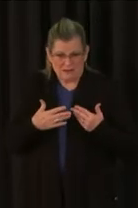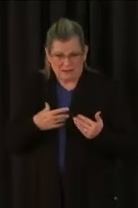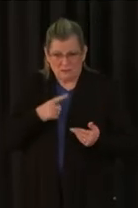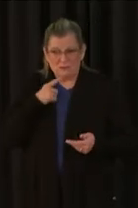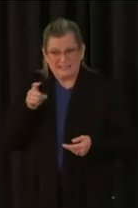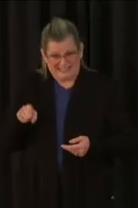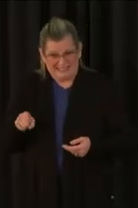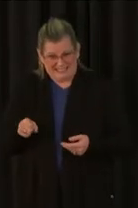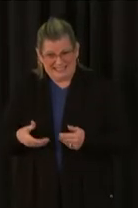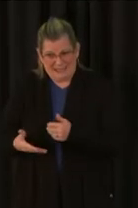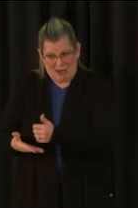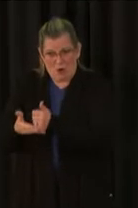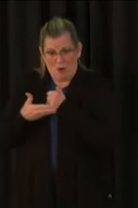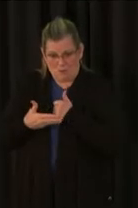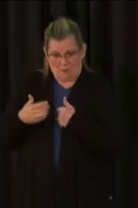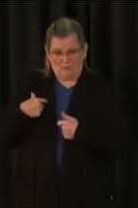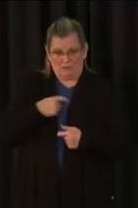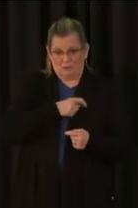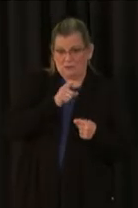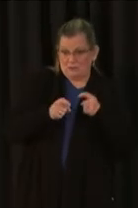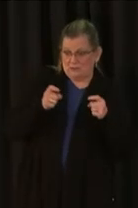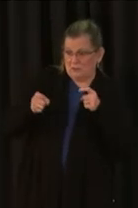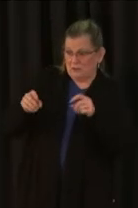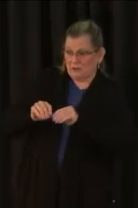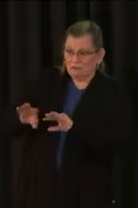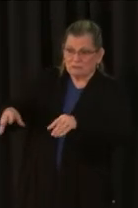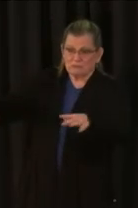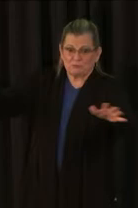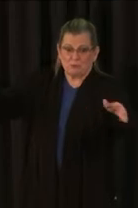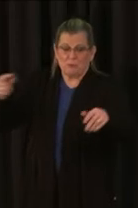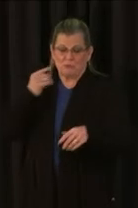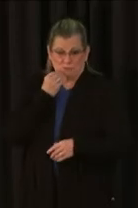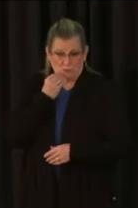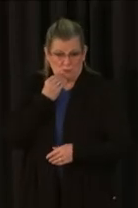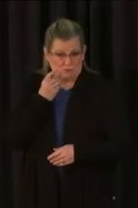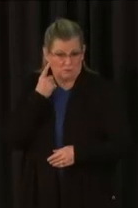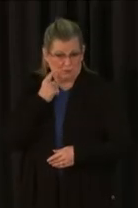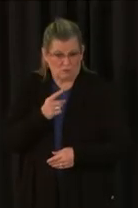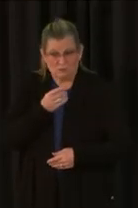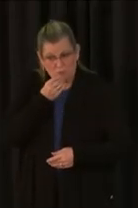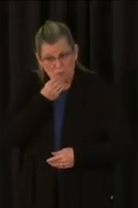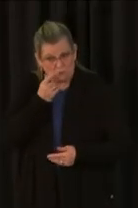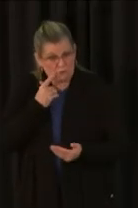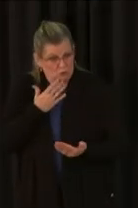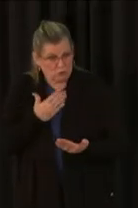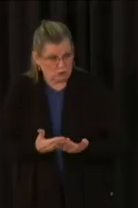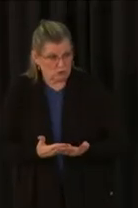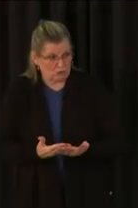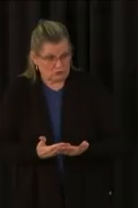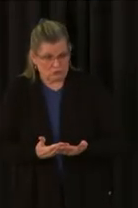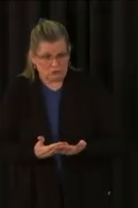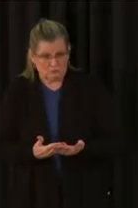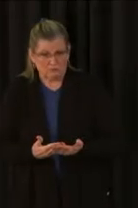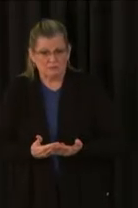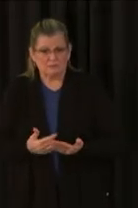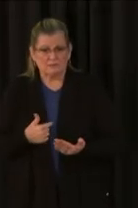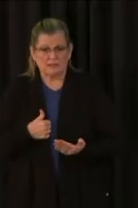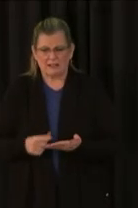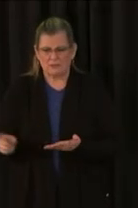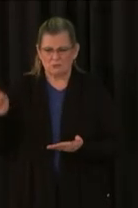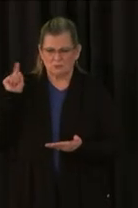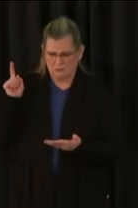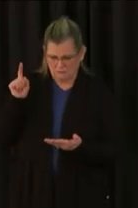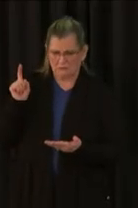literally passing out food, and it's actually, the food looked good that when I was there last